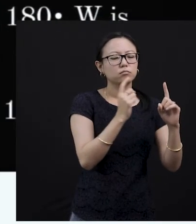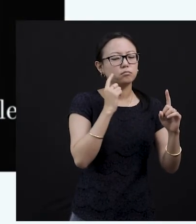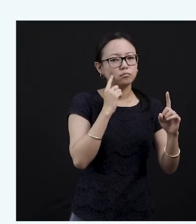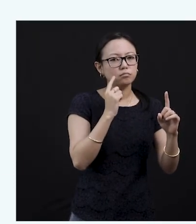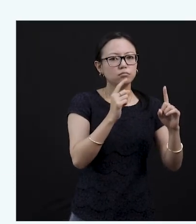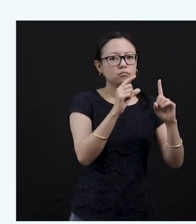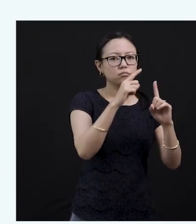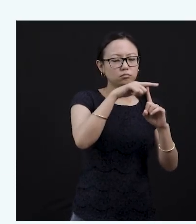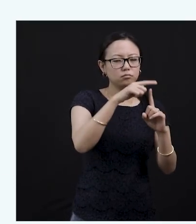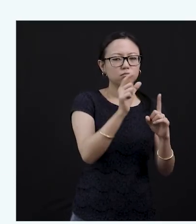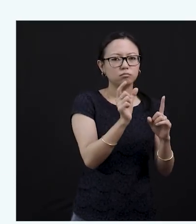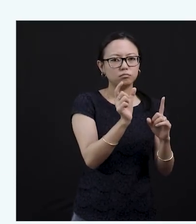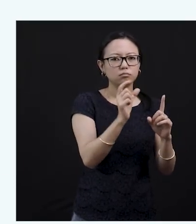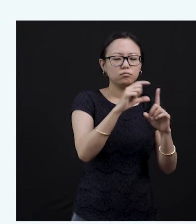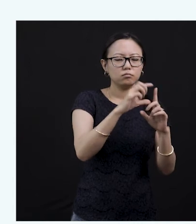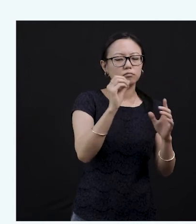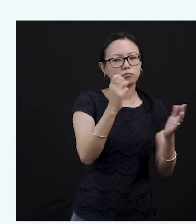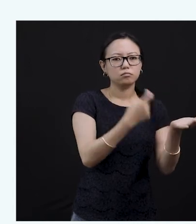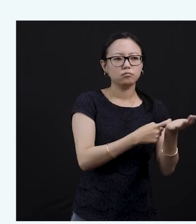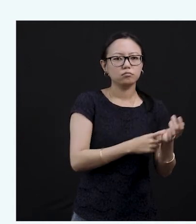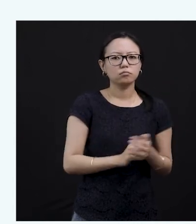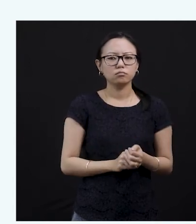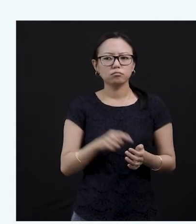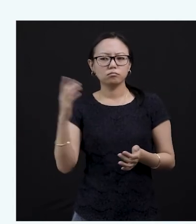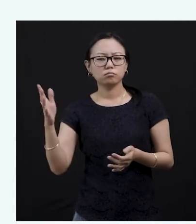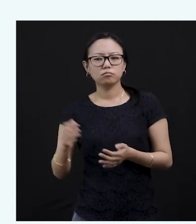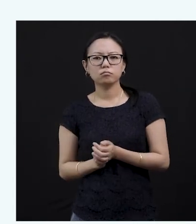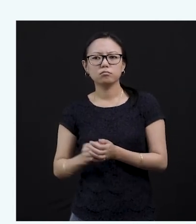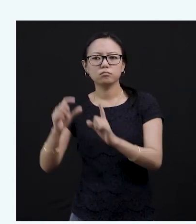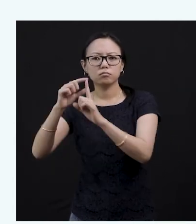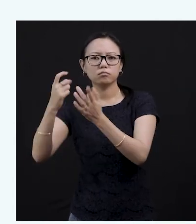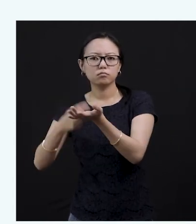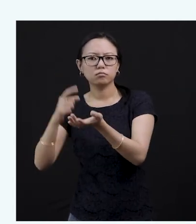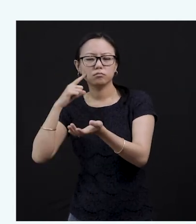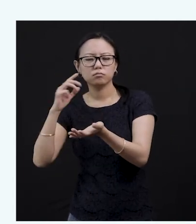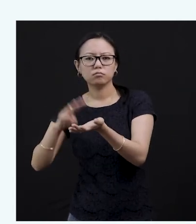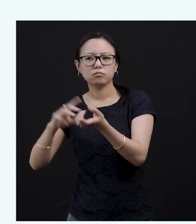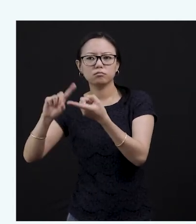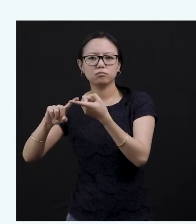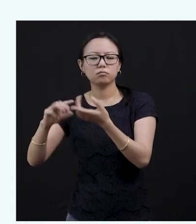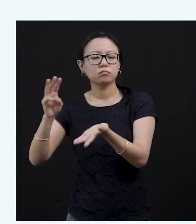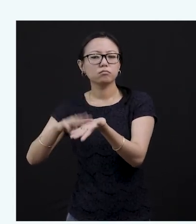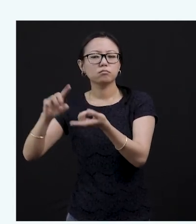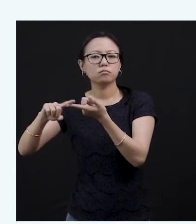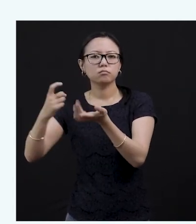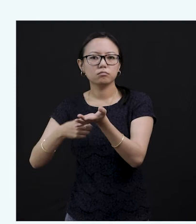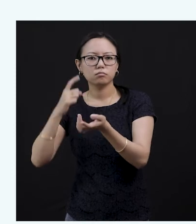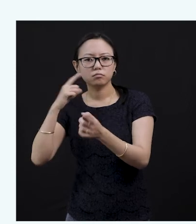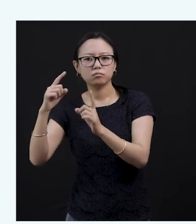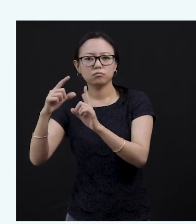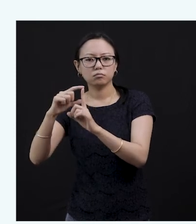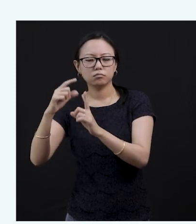okay? Okay, so I've already explained to you that we have 180 lines in latitudes